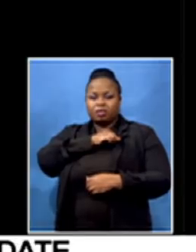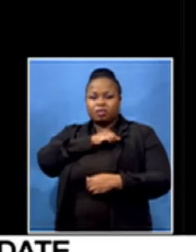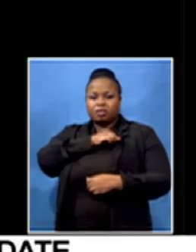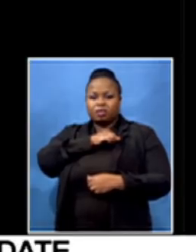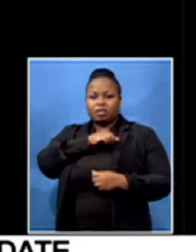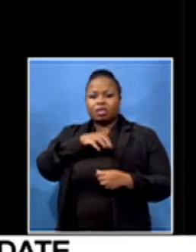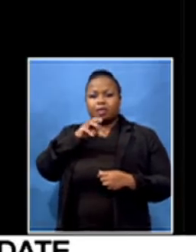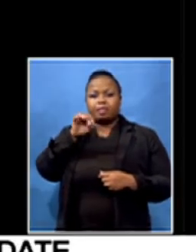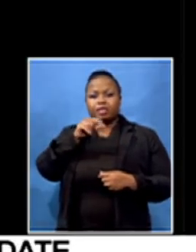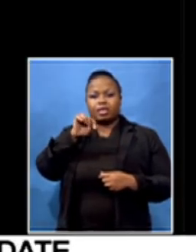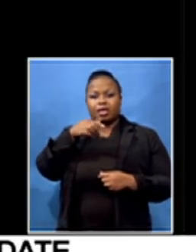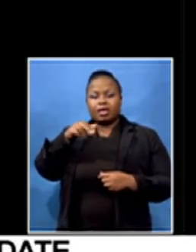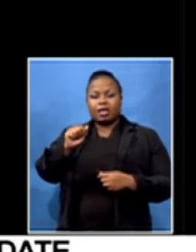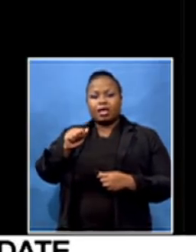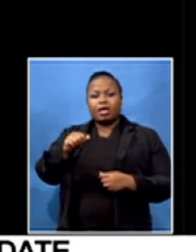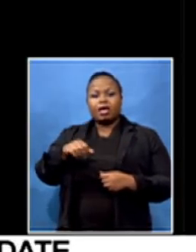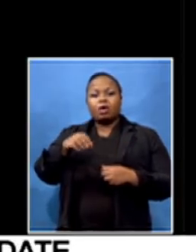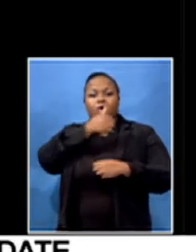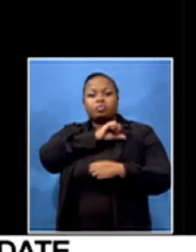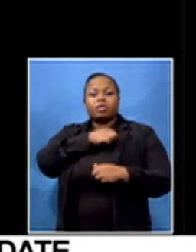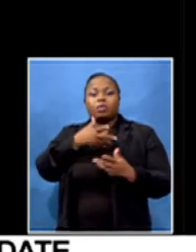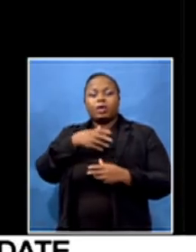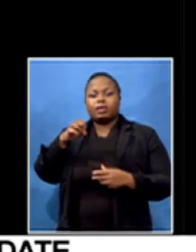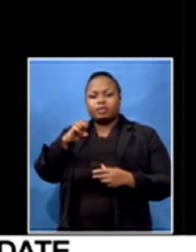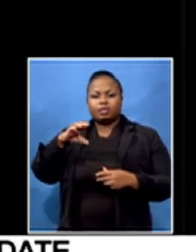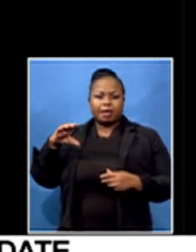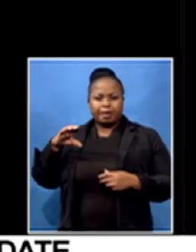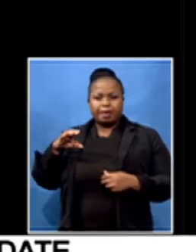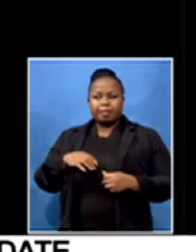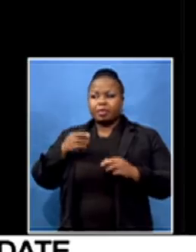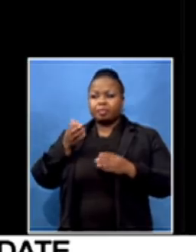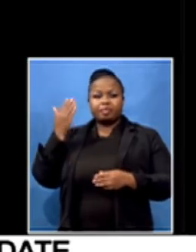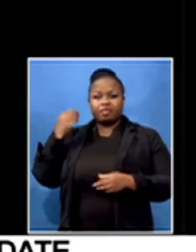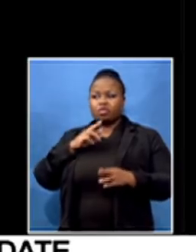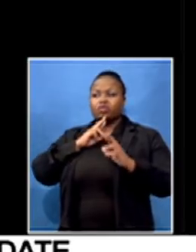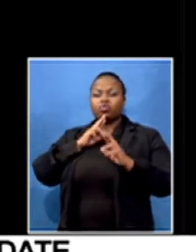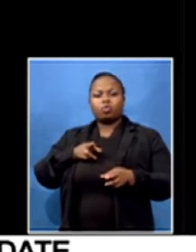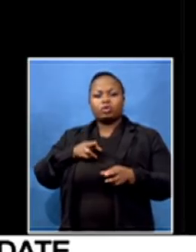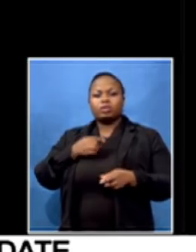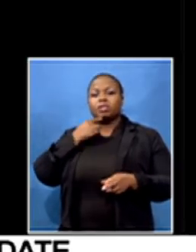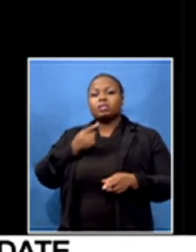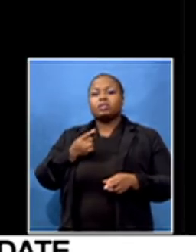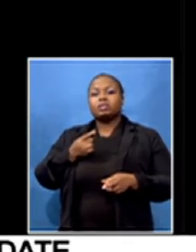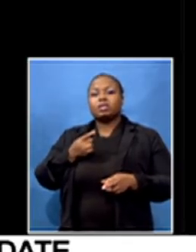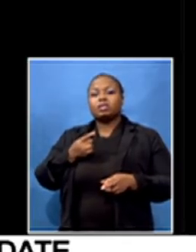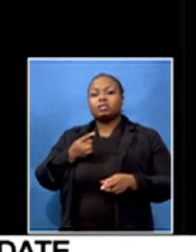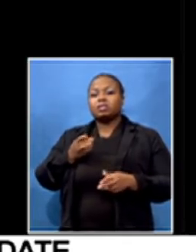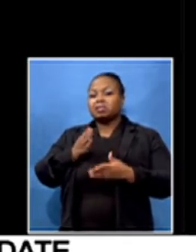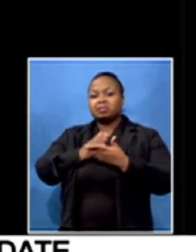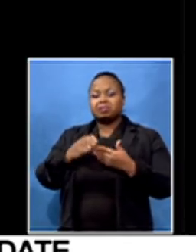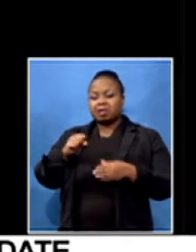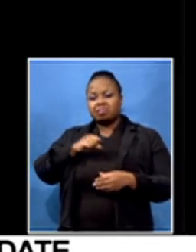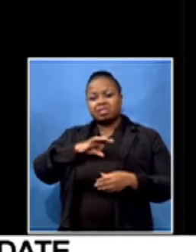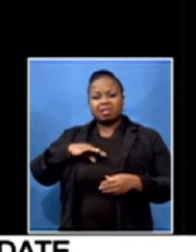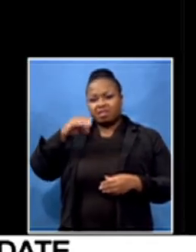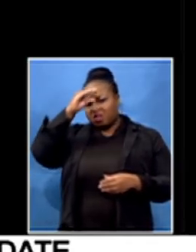the Matata Hospital in the Eastern Cape has been reporting that the nursing staff are refusing to treat patients due